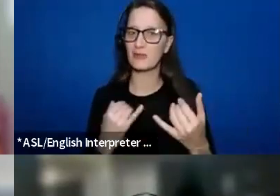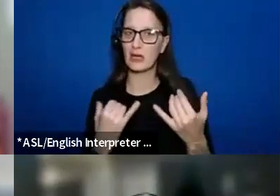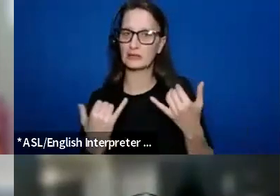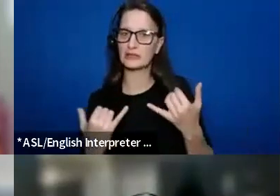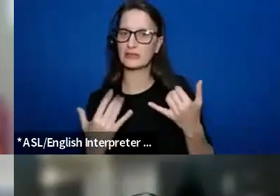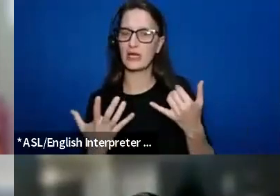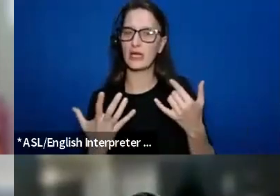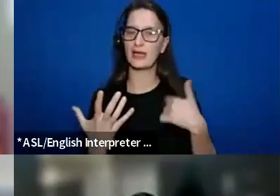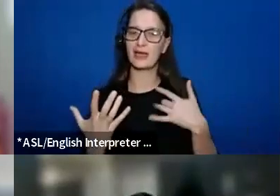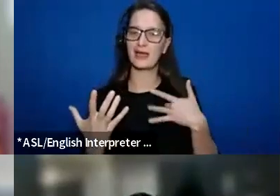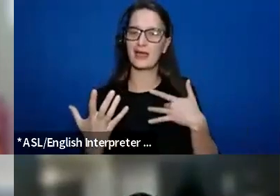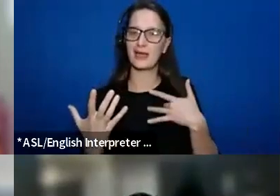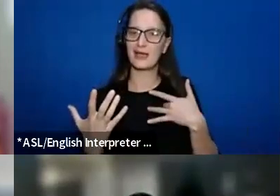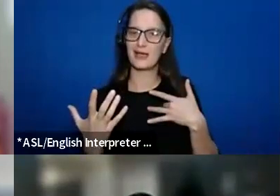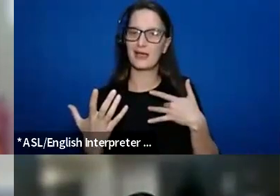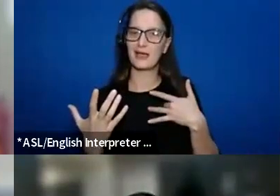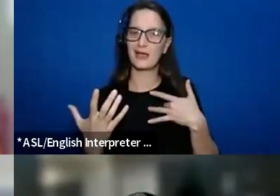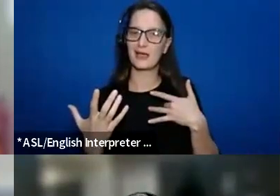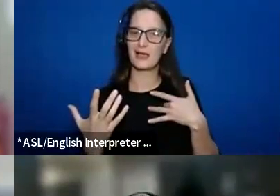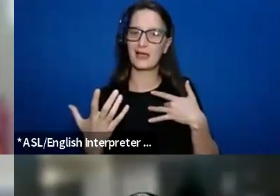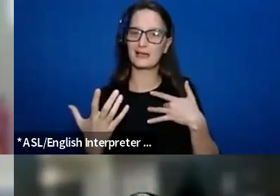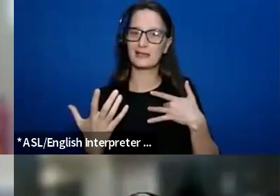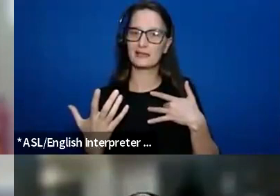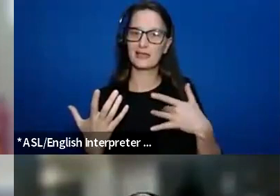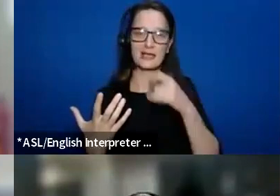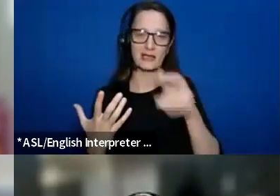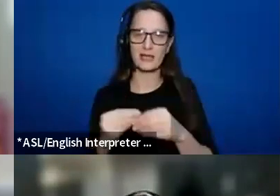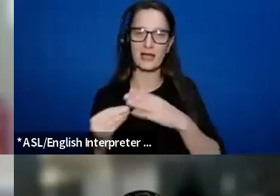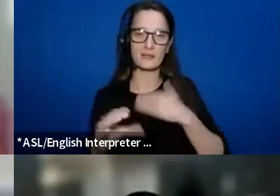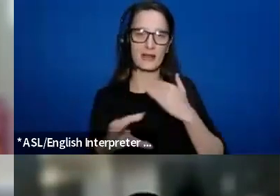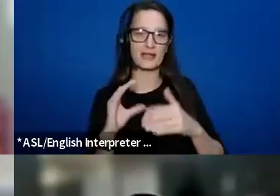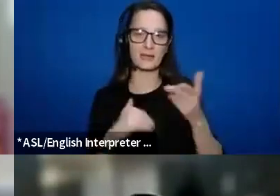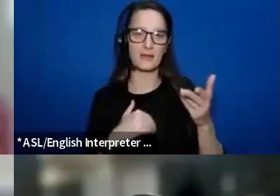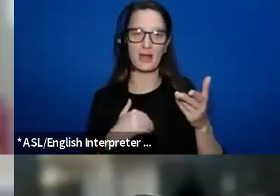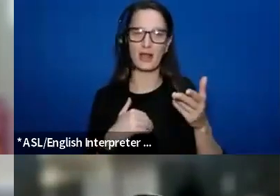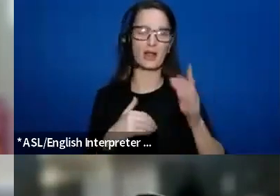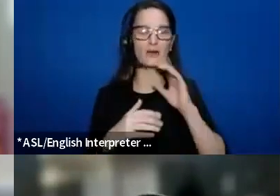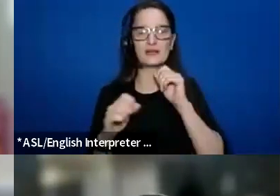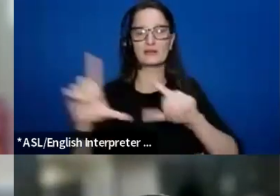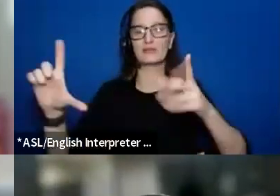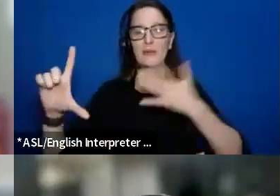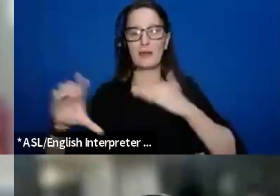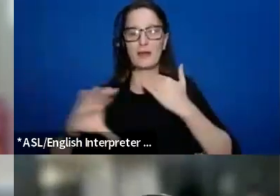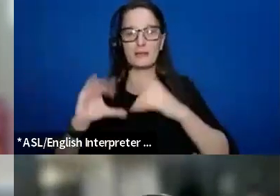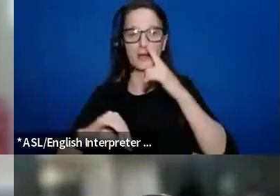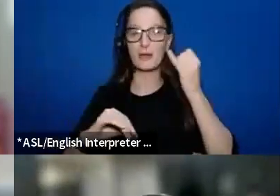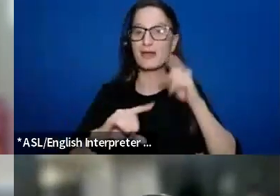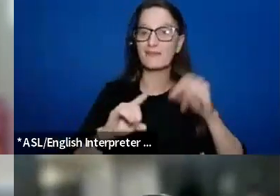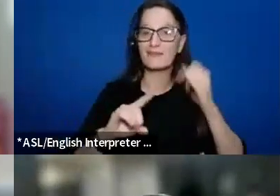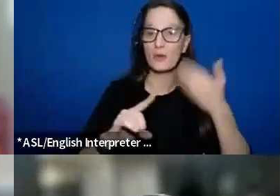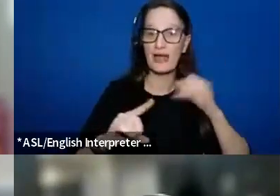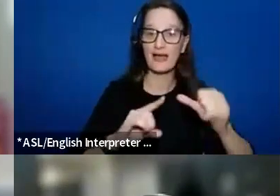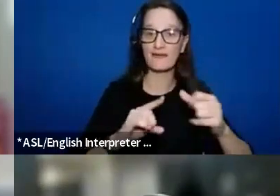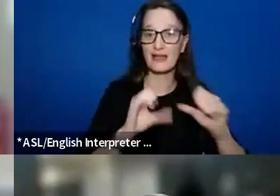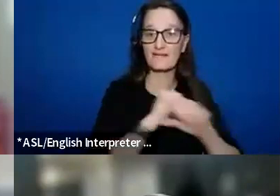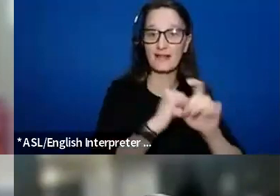like to I don't like to put my email on during this meeting because it gets crazy. If anyone has the email that Kate sent out recently that has the flyers that she just sent and is